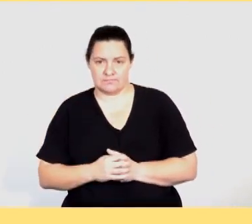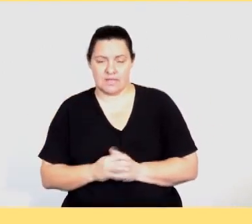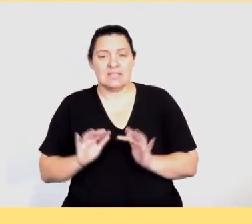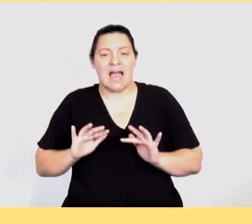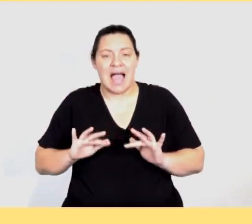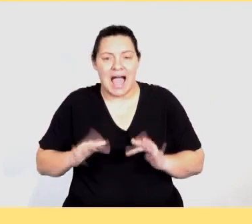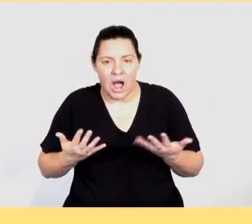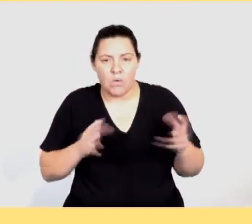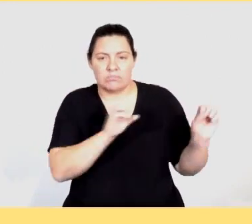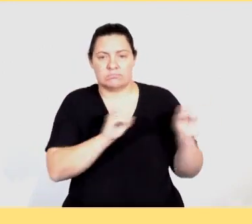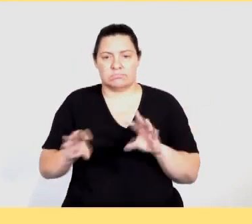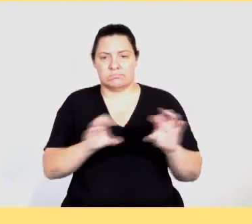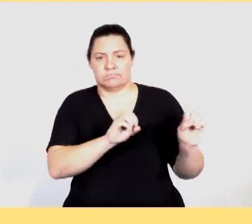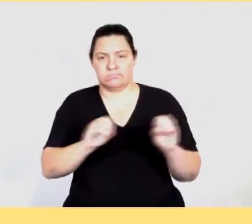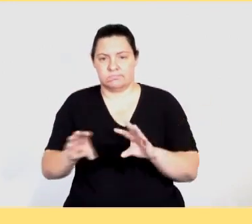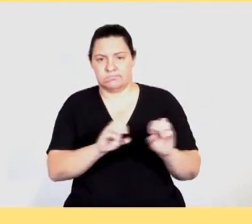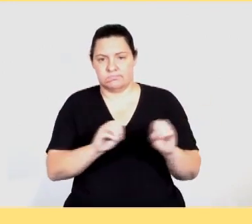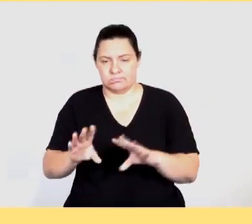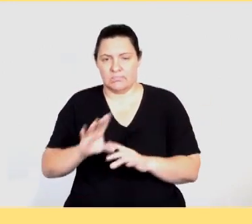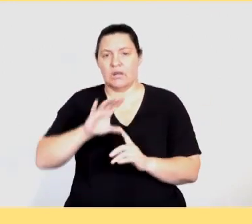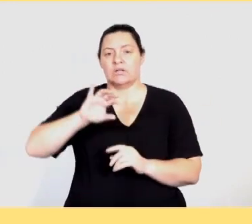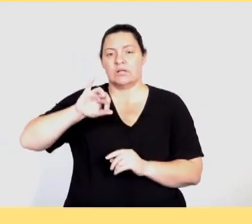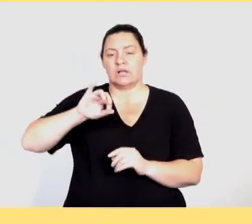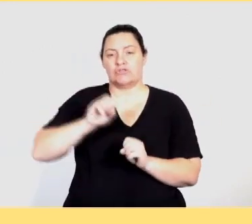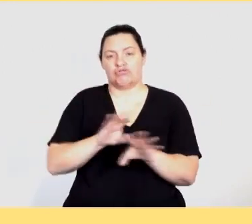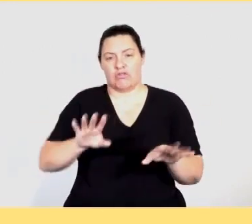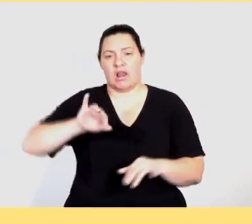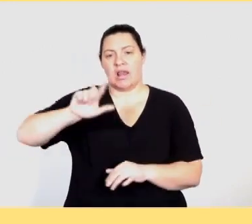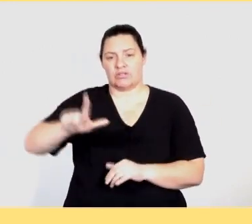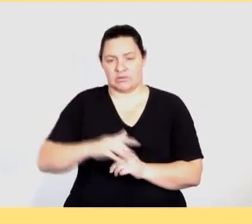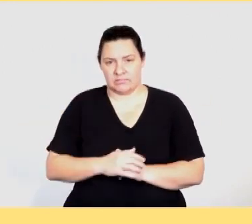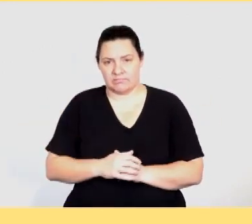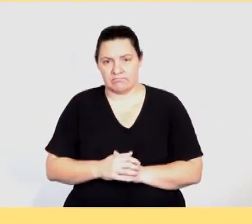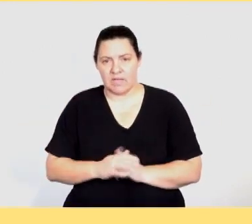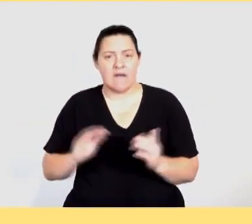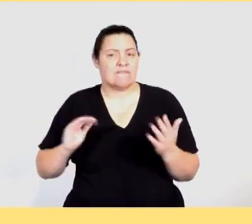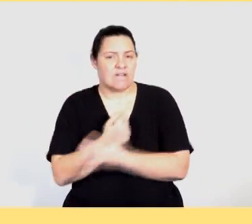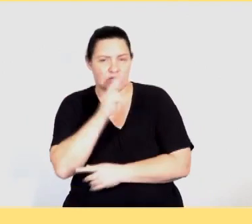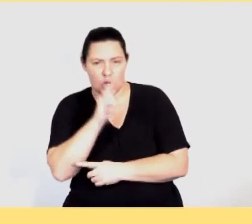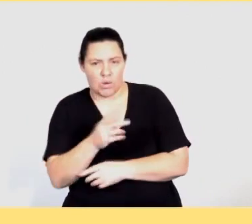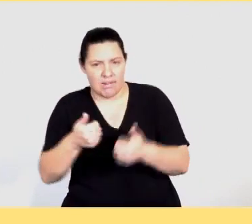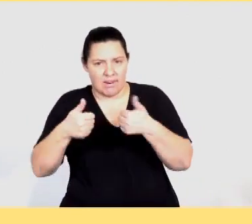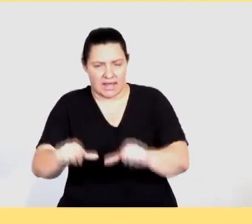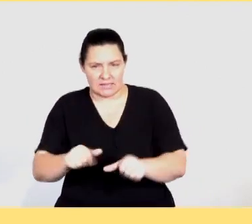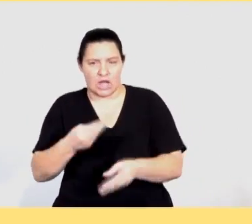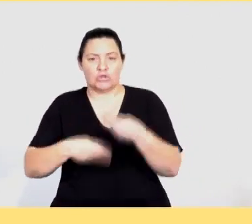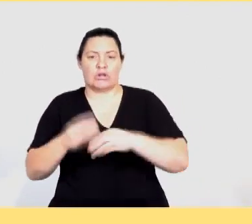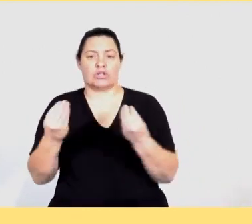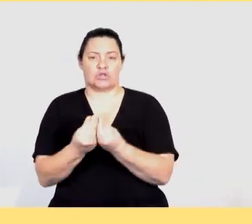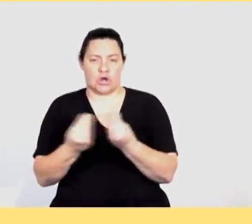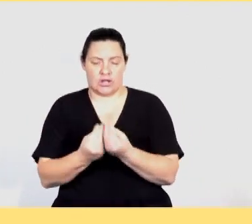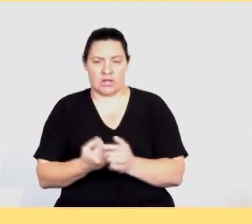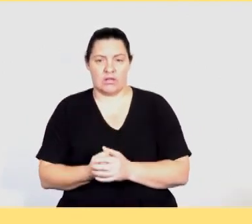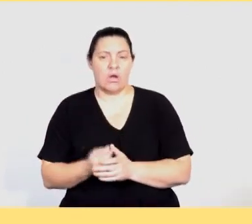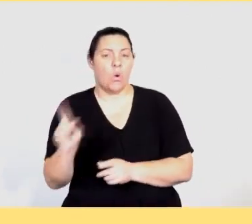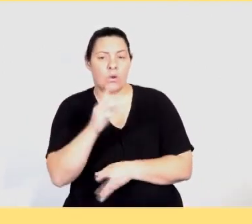94,200. This is how we would post it to the general ledger. Let's quickly look now at the next one. Trading